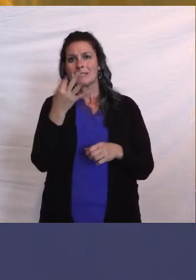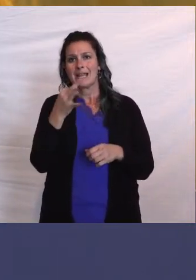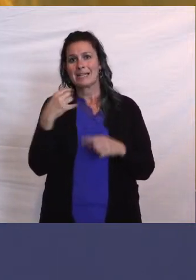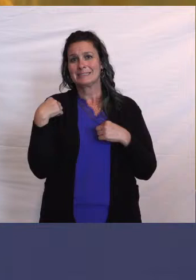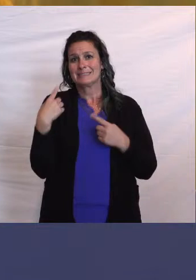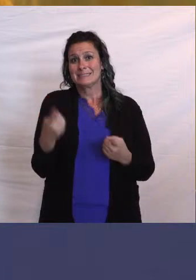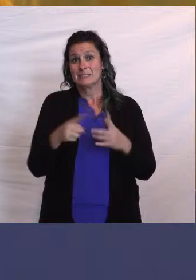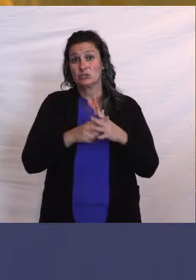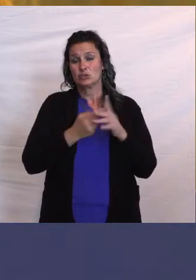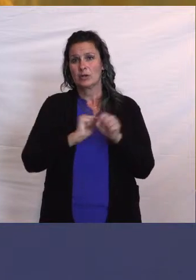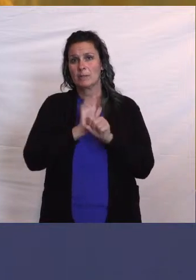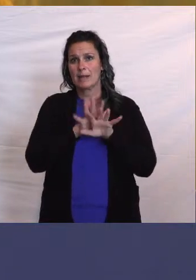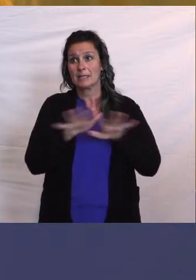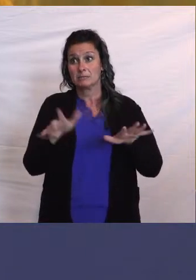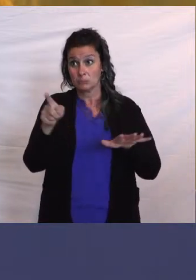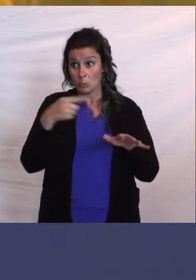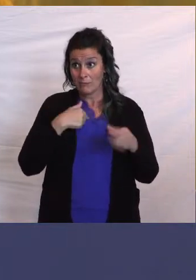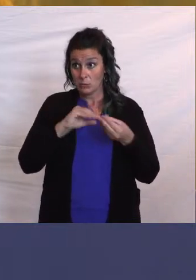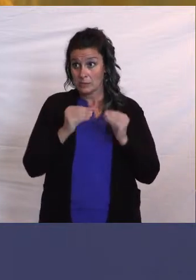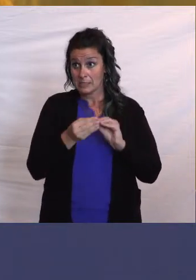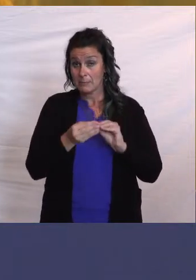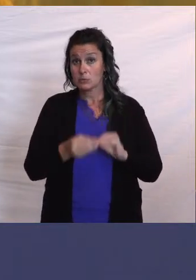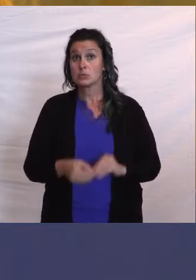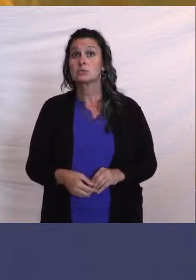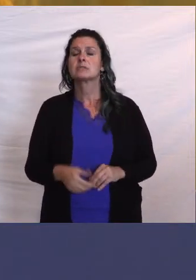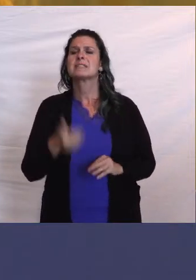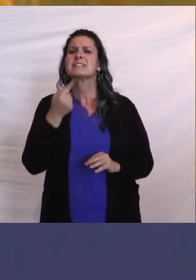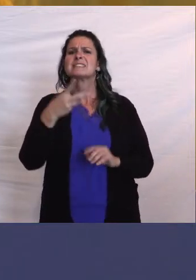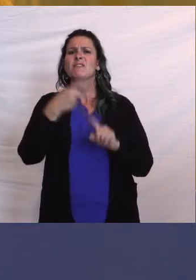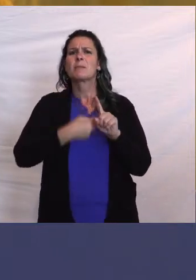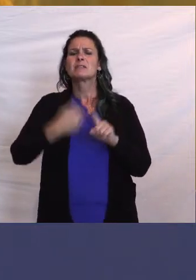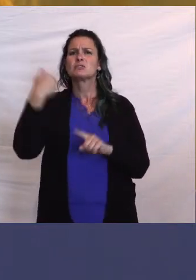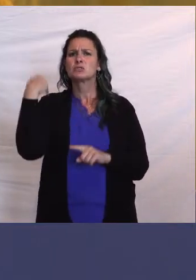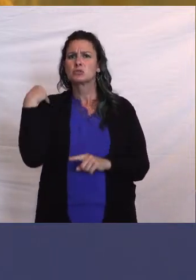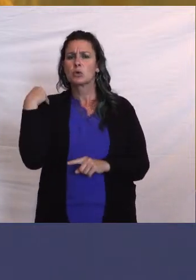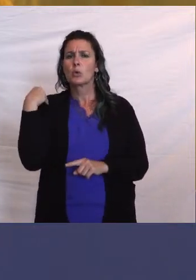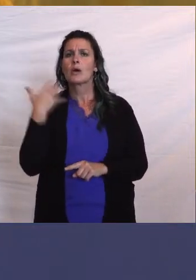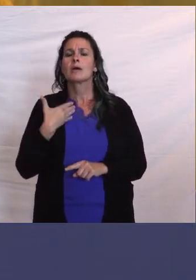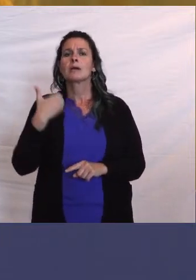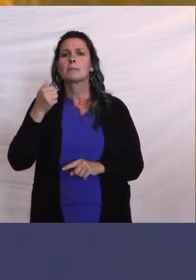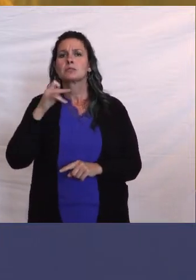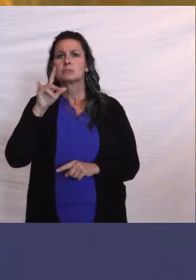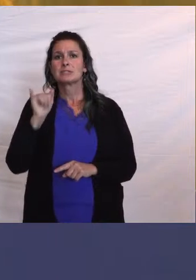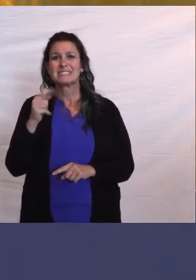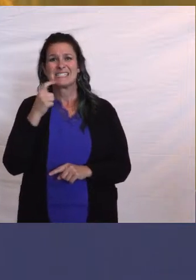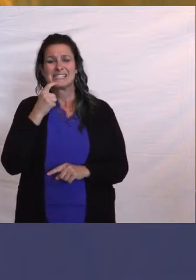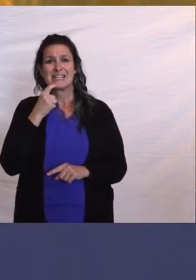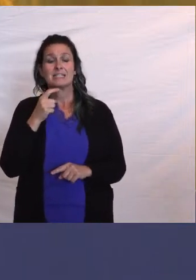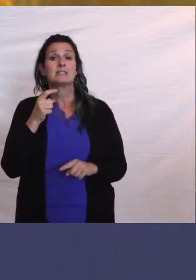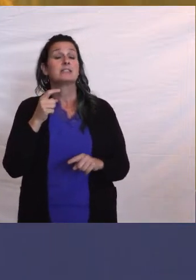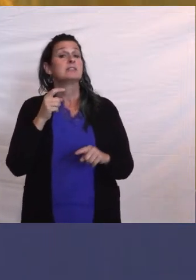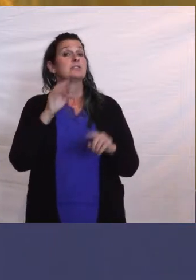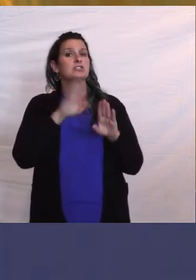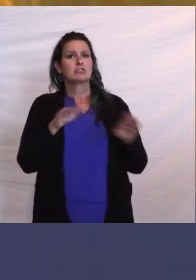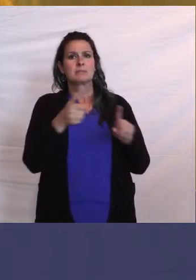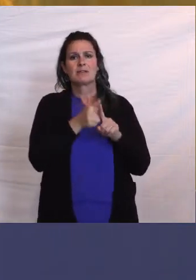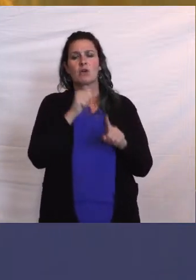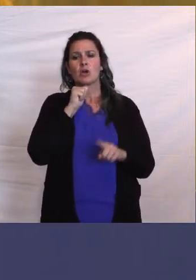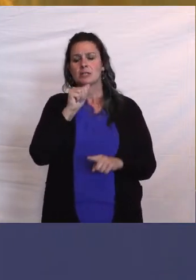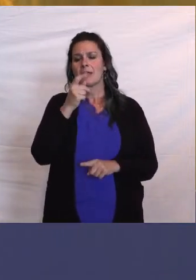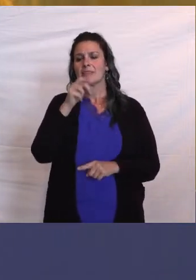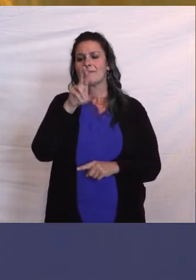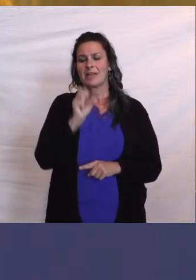pandemic began, if you have those numbers? Several months ago, Commissioner Persicelli said that children were not the vectors of the virus that